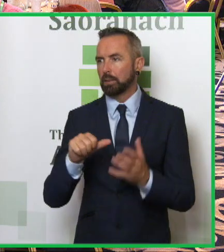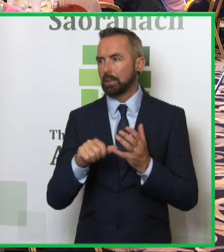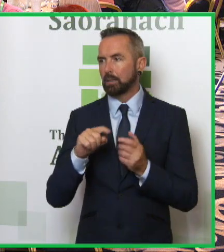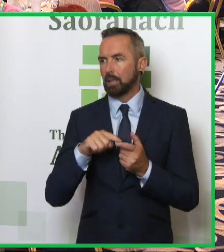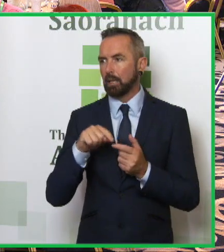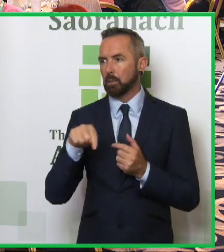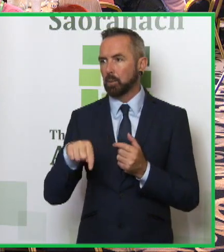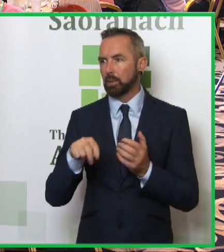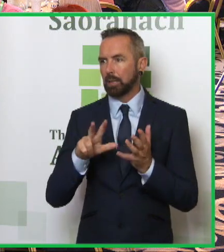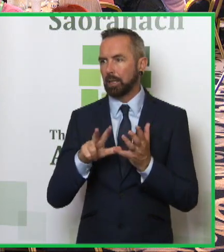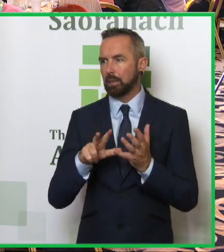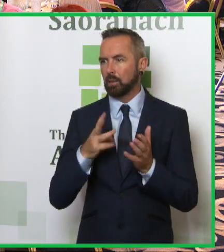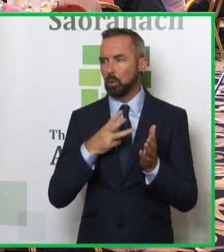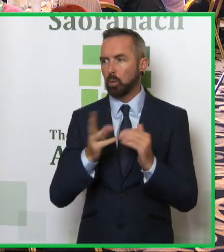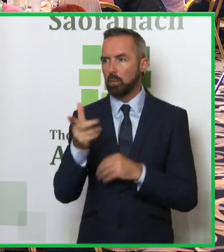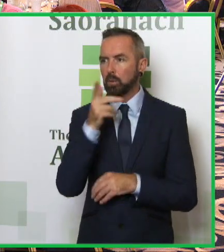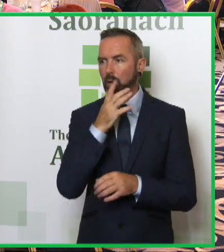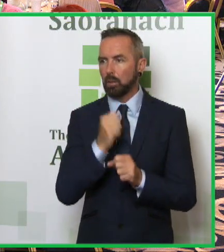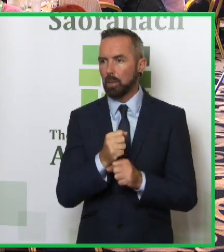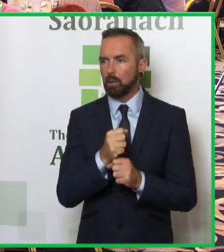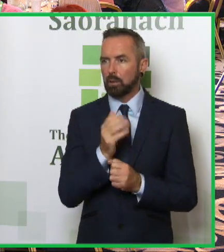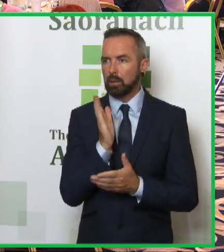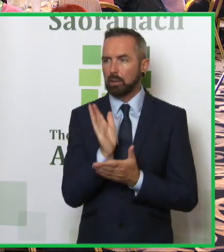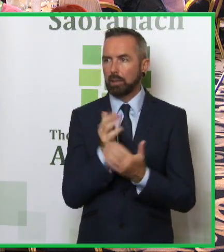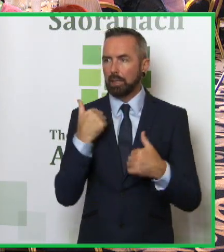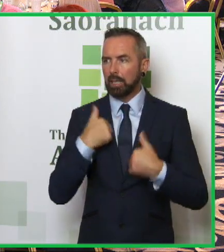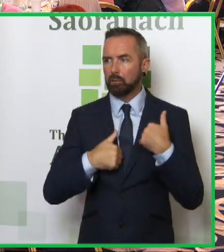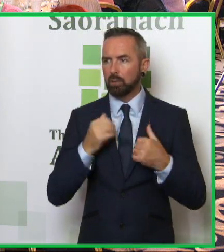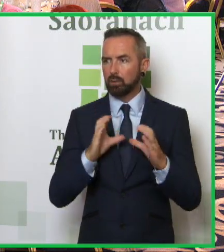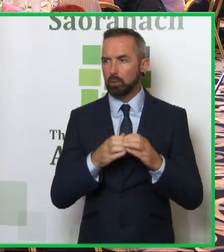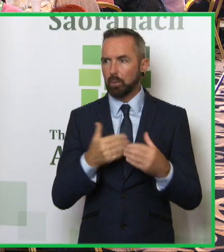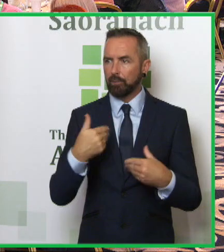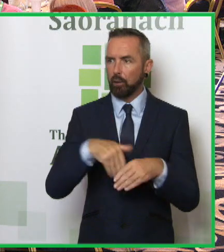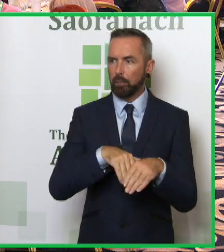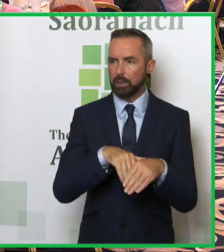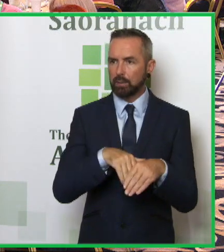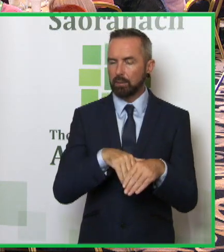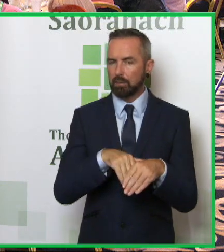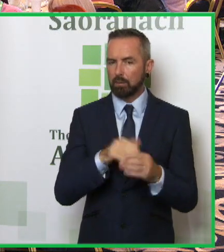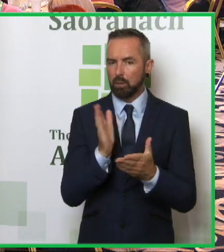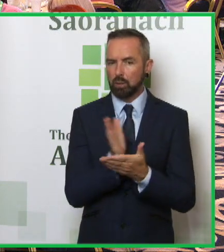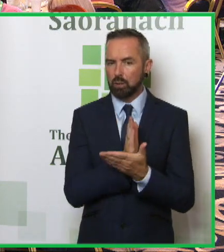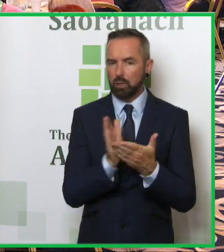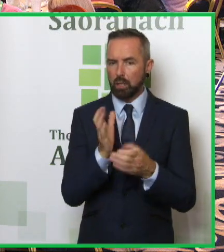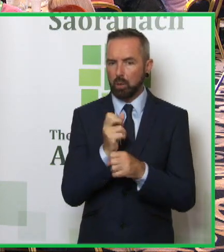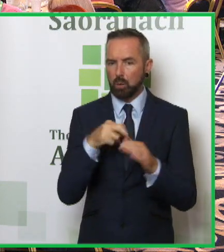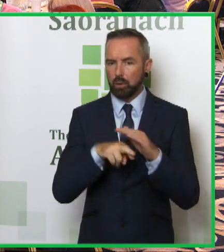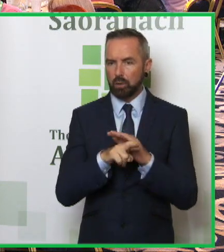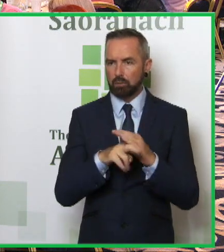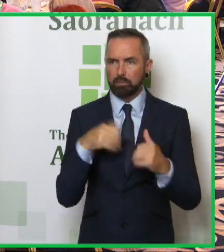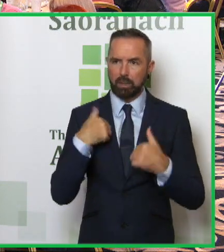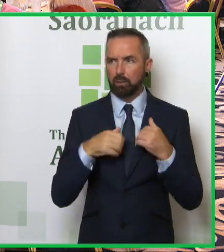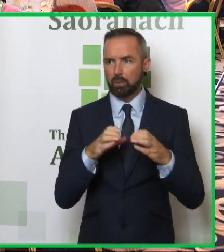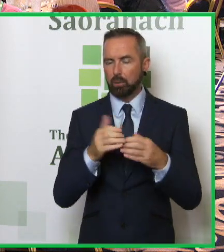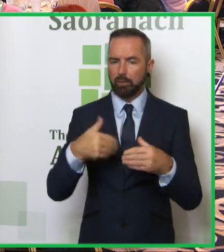3.8, when we're talking about stakeholder involvement and then